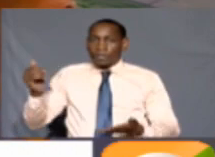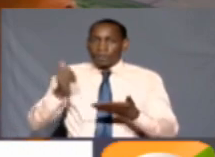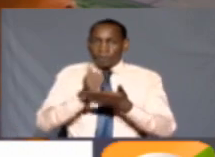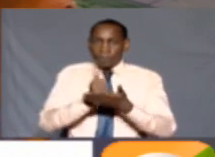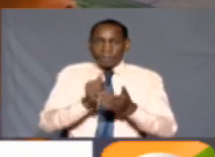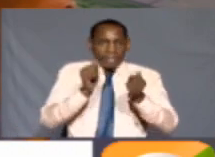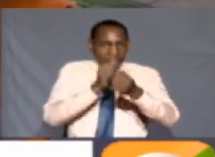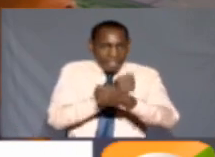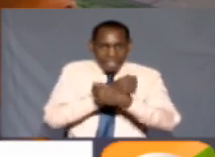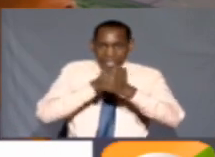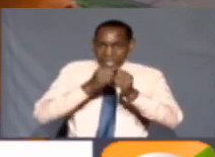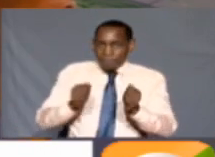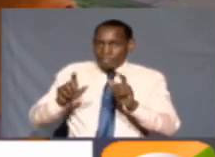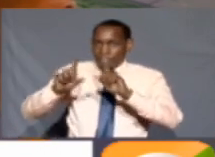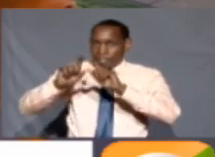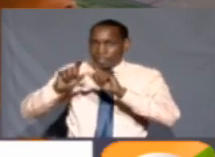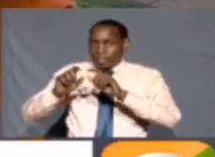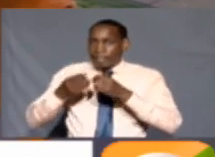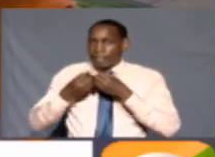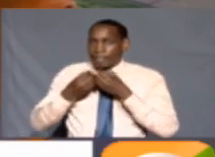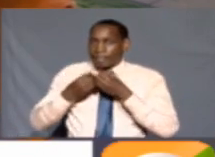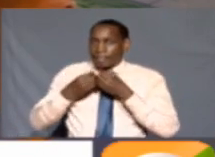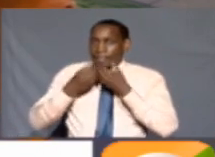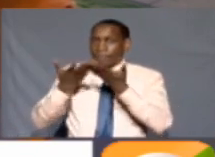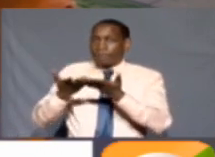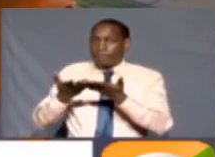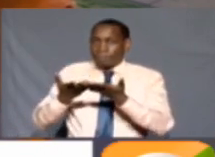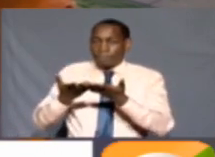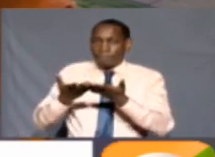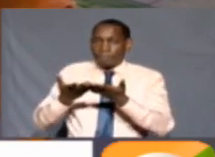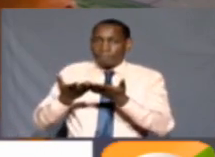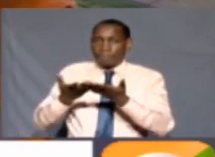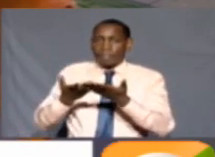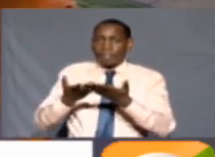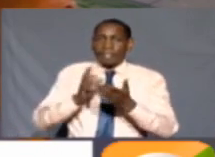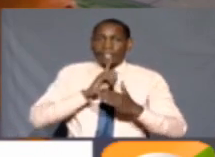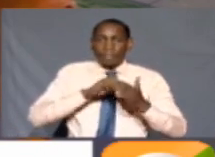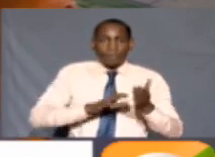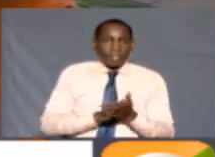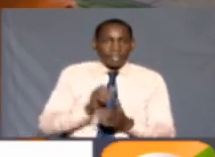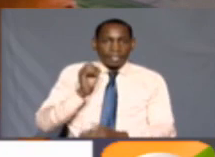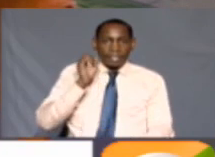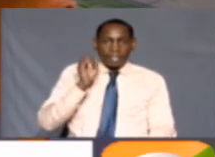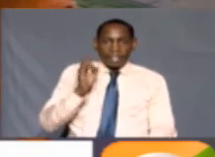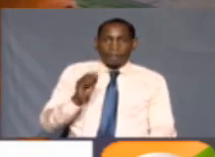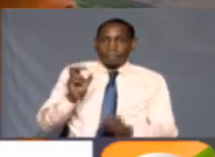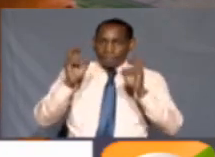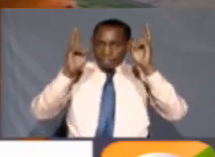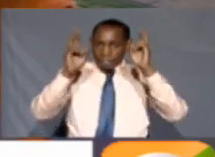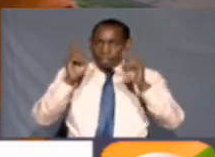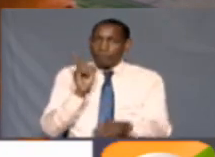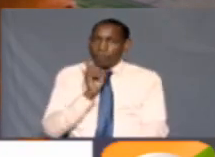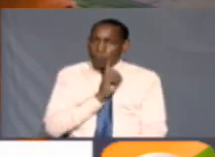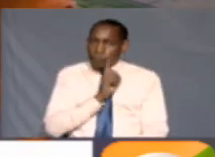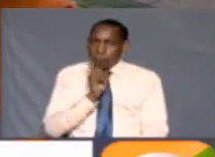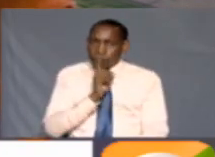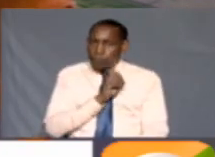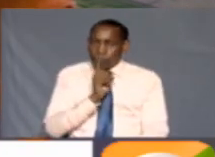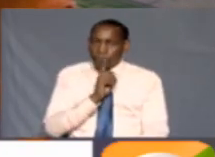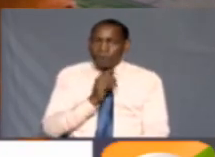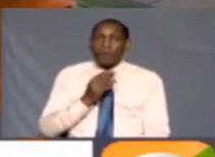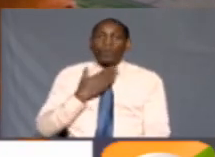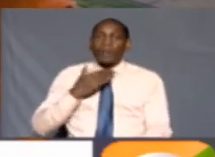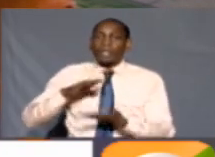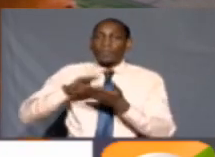are unlikely to breach the confidentiality. Okay. You know, as she said, if the matter is too sensitive and requires further